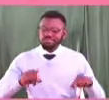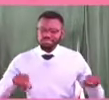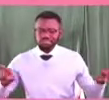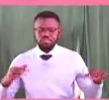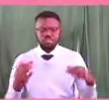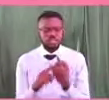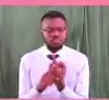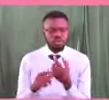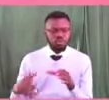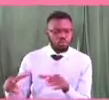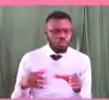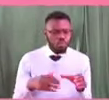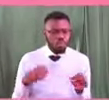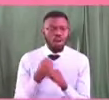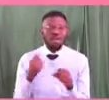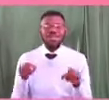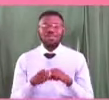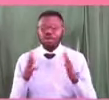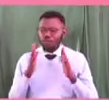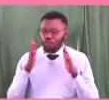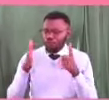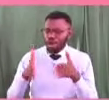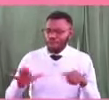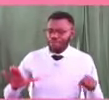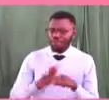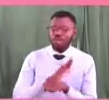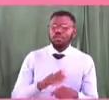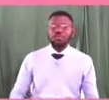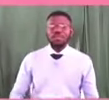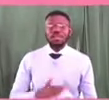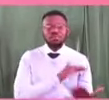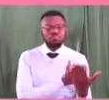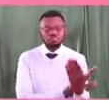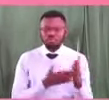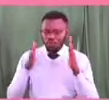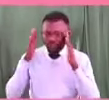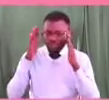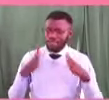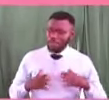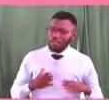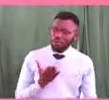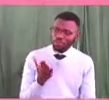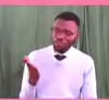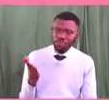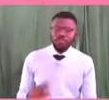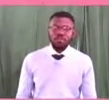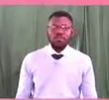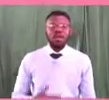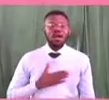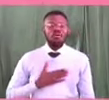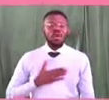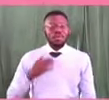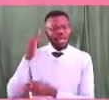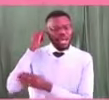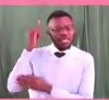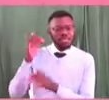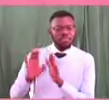to focus our full capacity on the people. Our philosophy of development